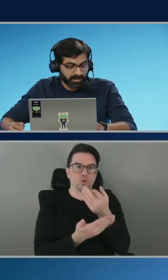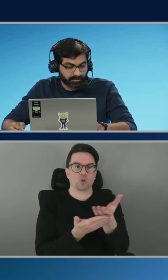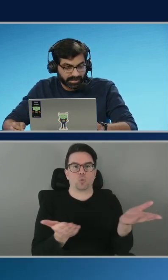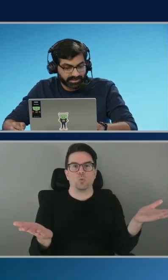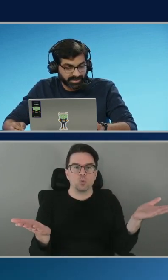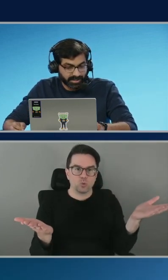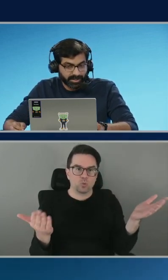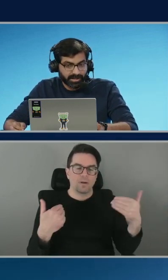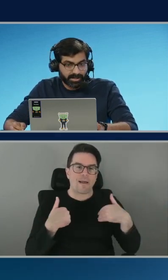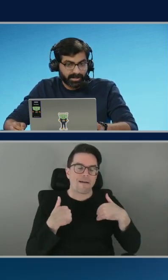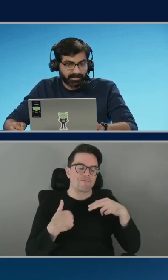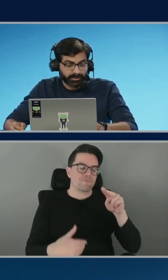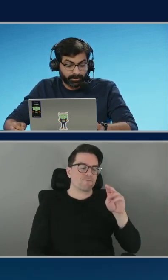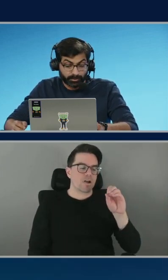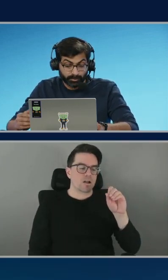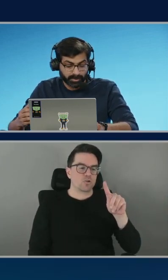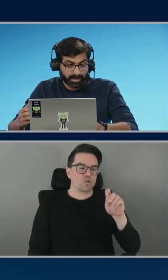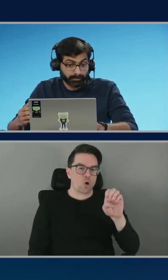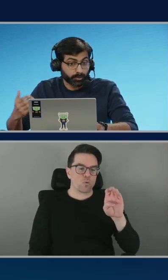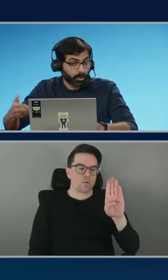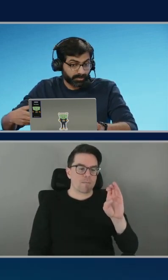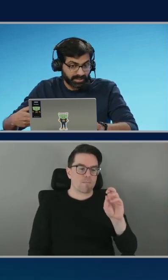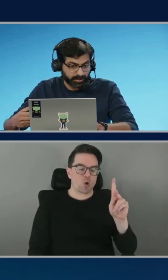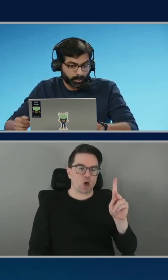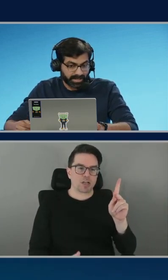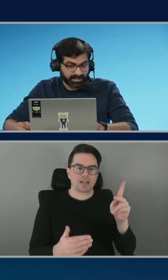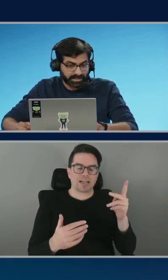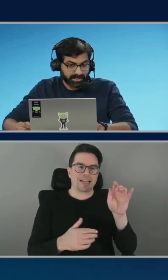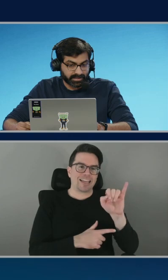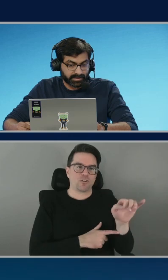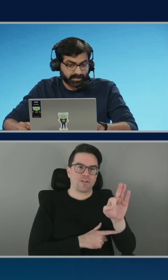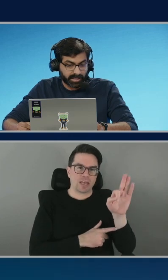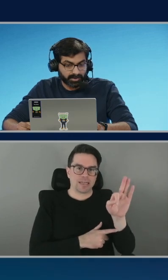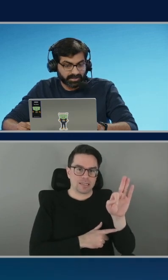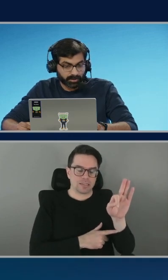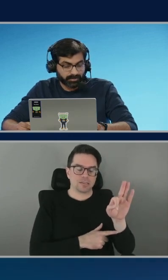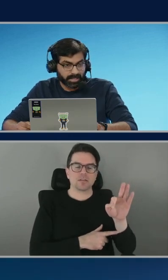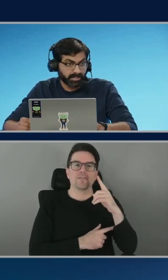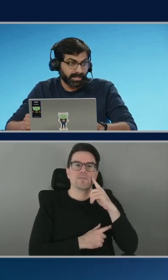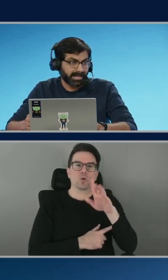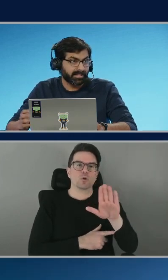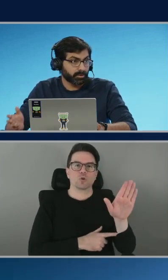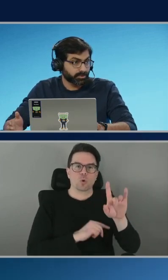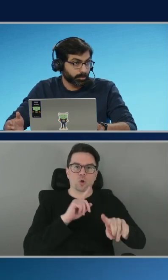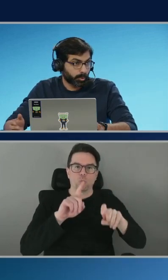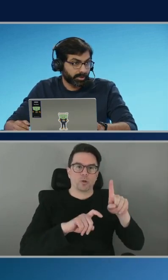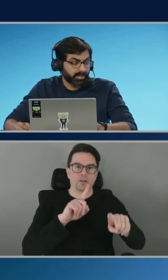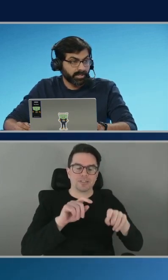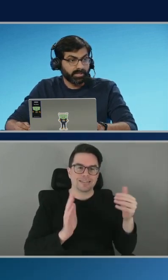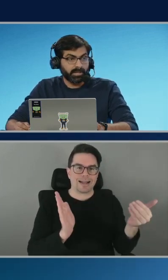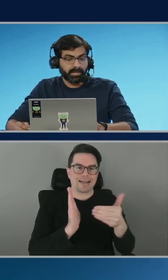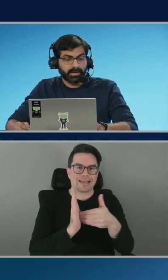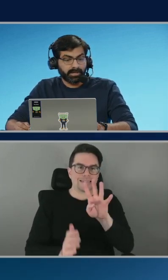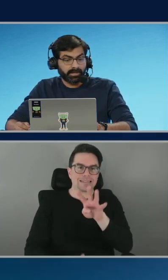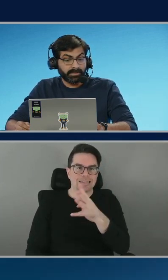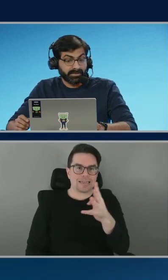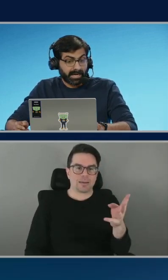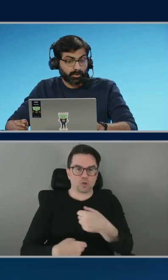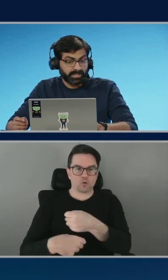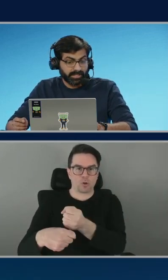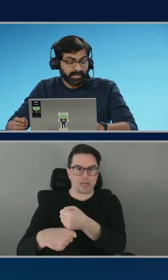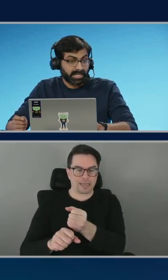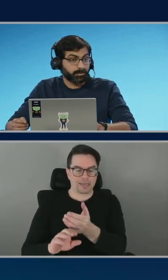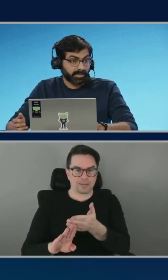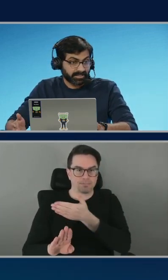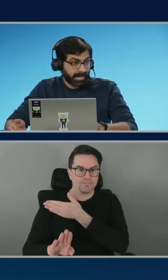notebook interface to do all of these queries against the tables that you've created. And they also support